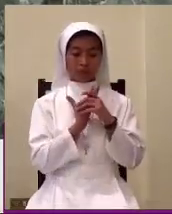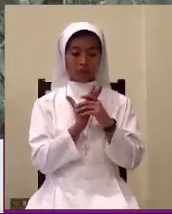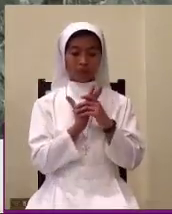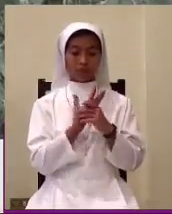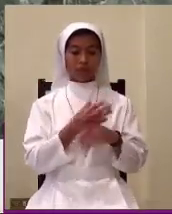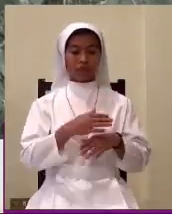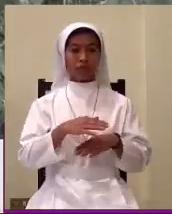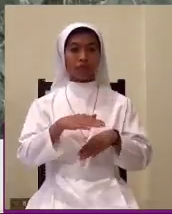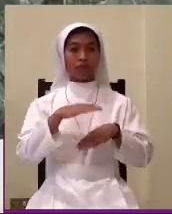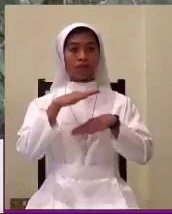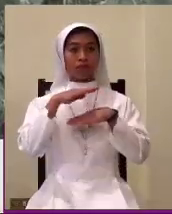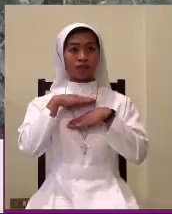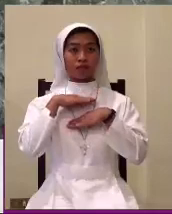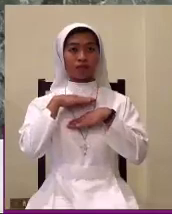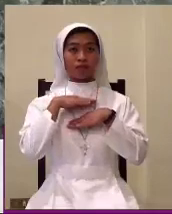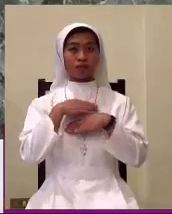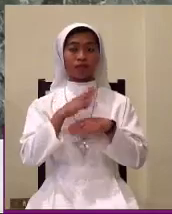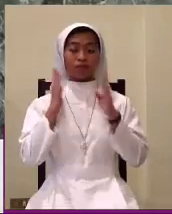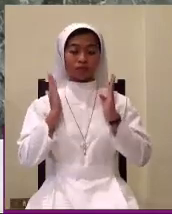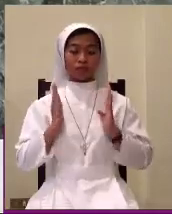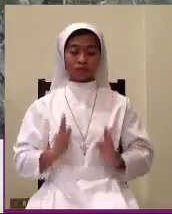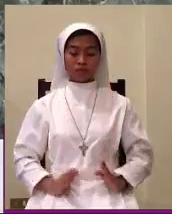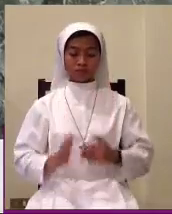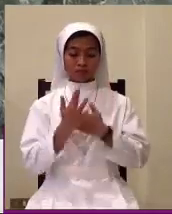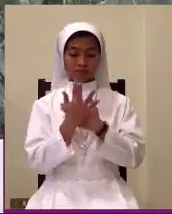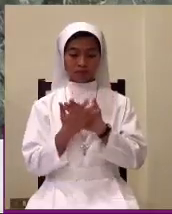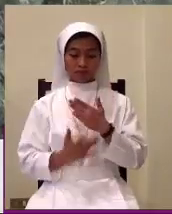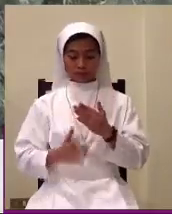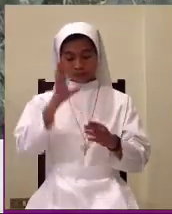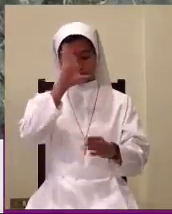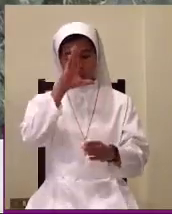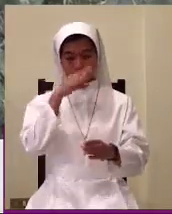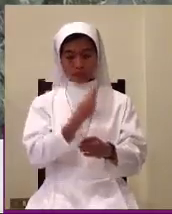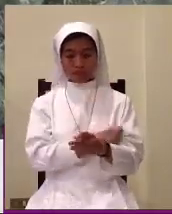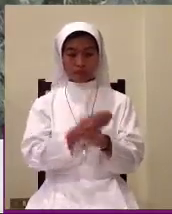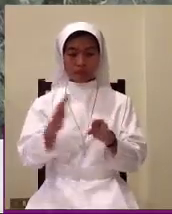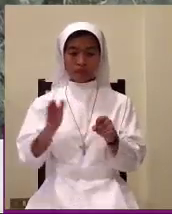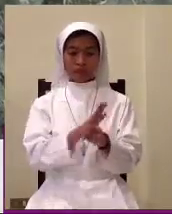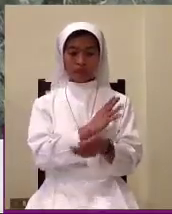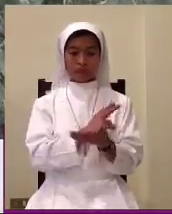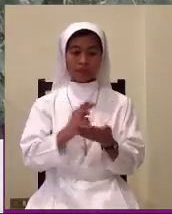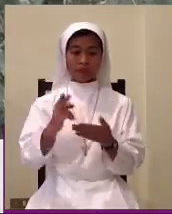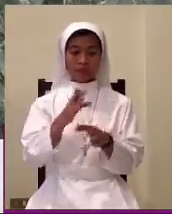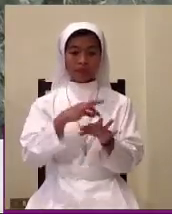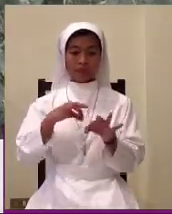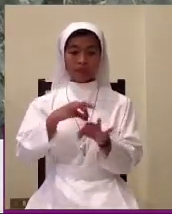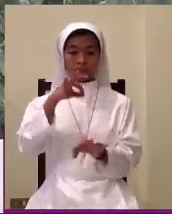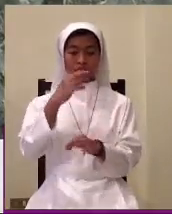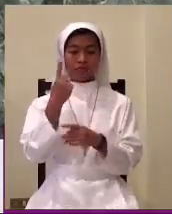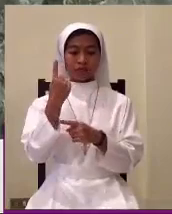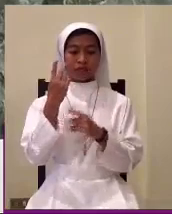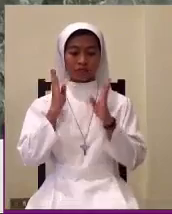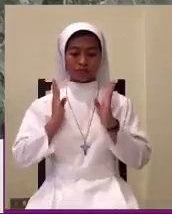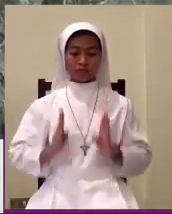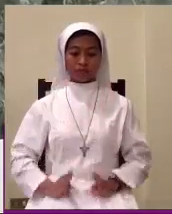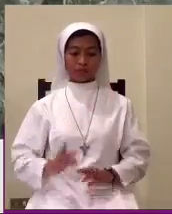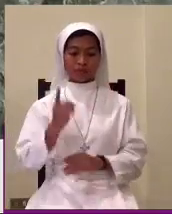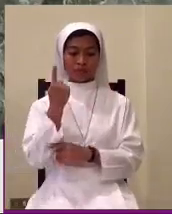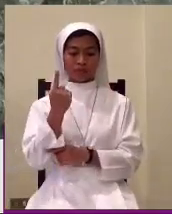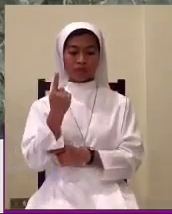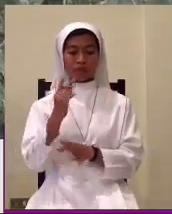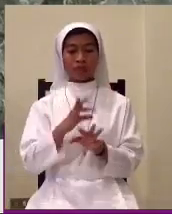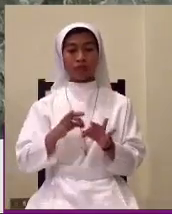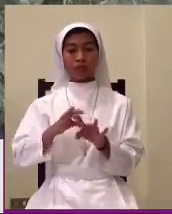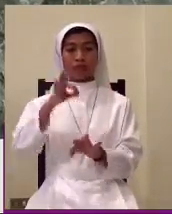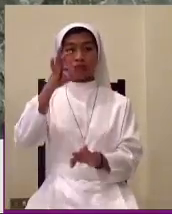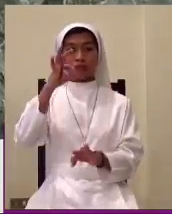and filled with the Holy, with His Holy Spirit, may become one body, one spirit in Christ.